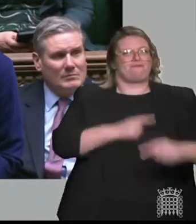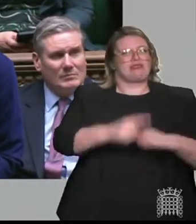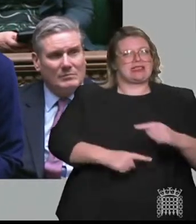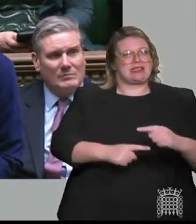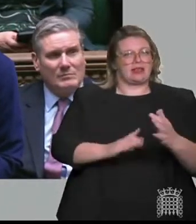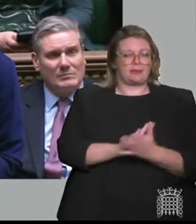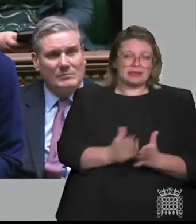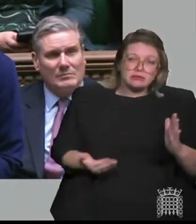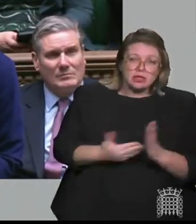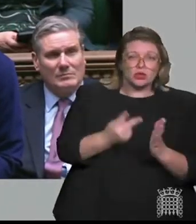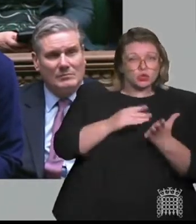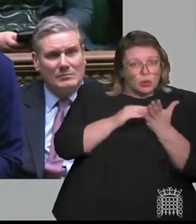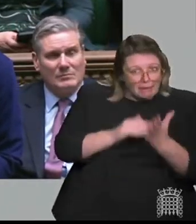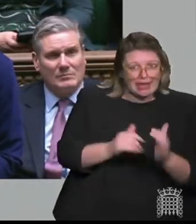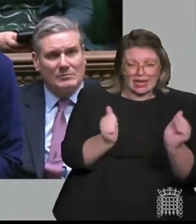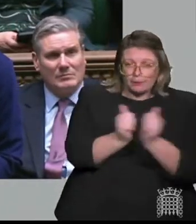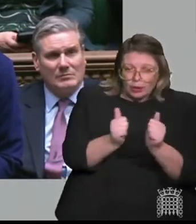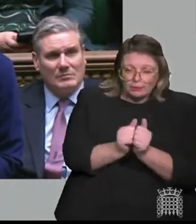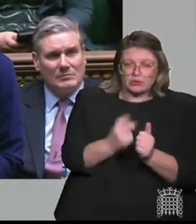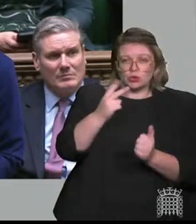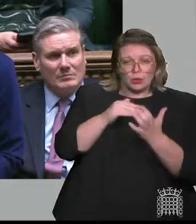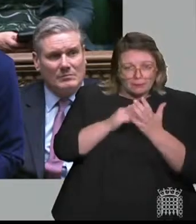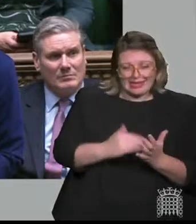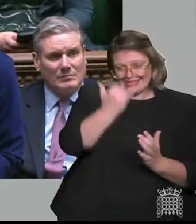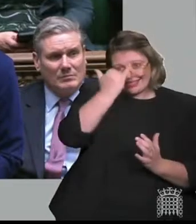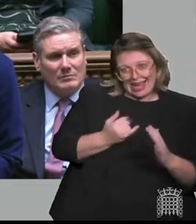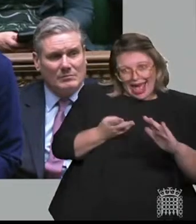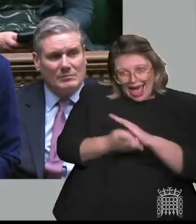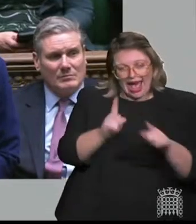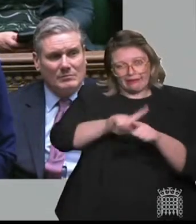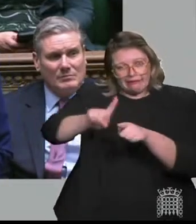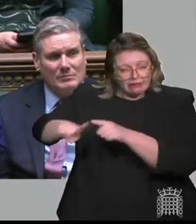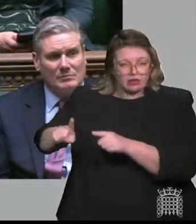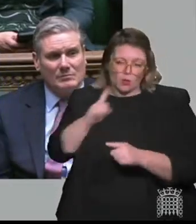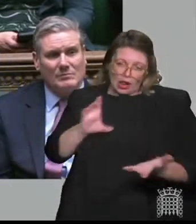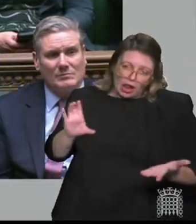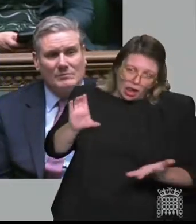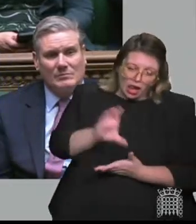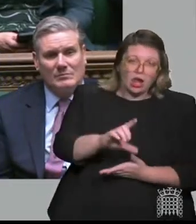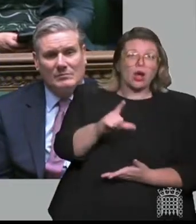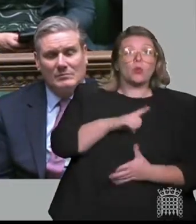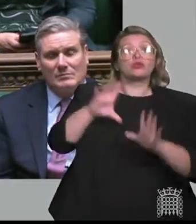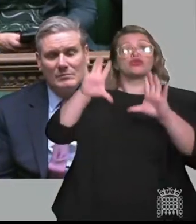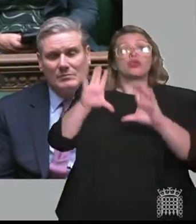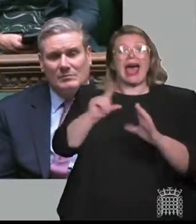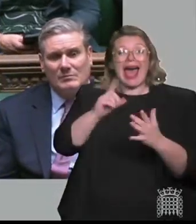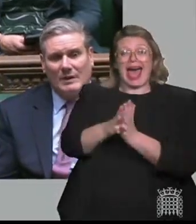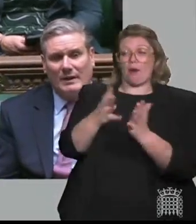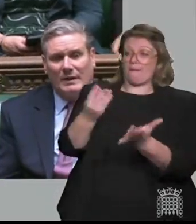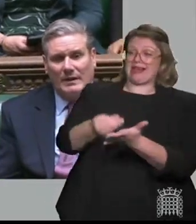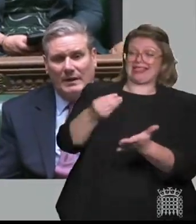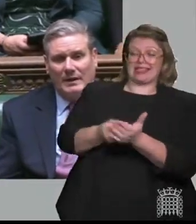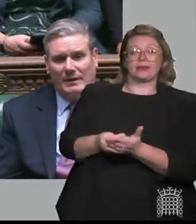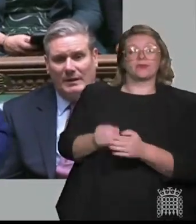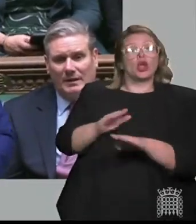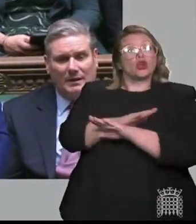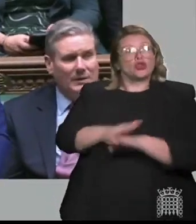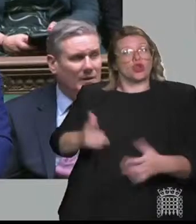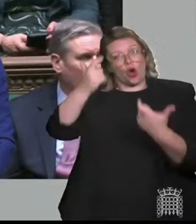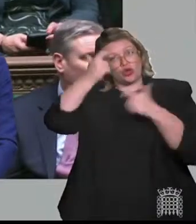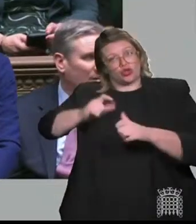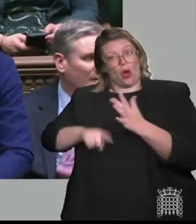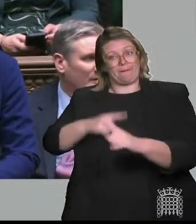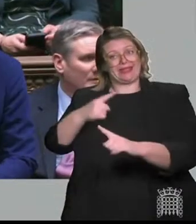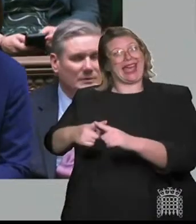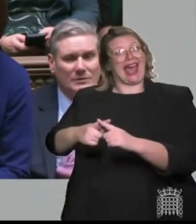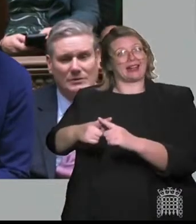more appointments, scans and operations. It will be funded by abolishing the non-dom tax status and replacing it with a